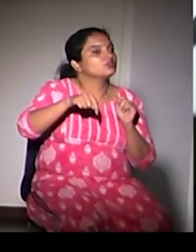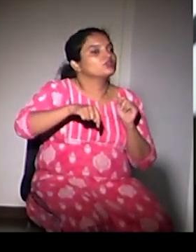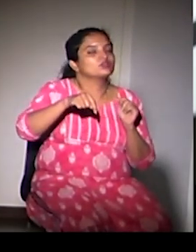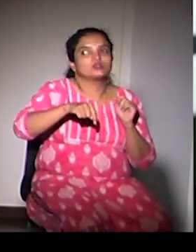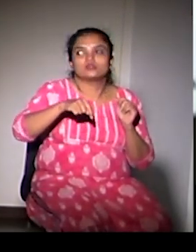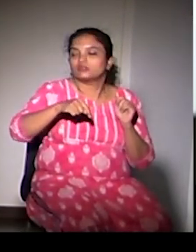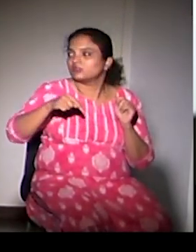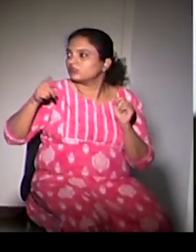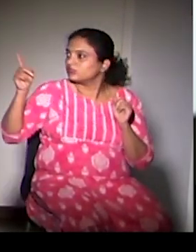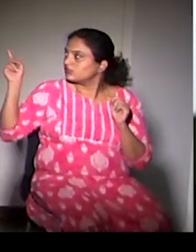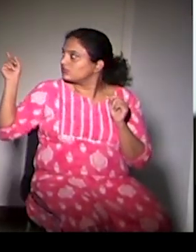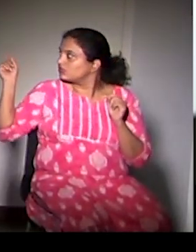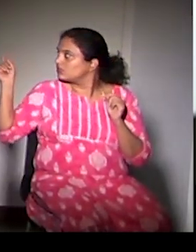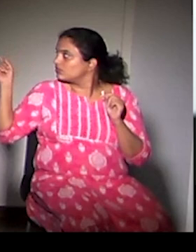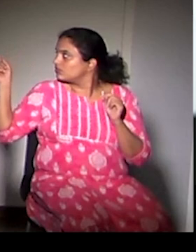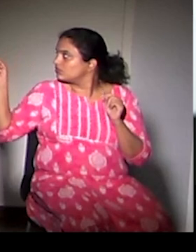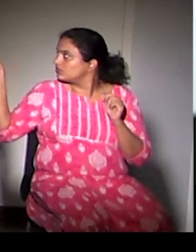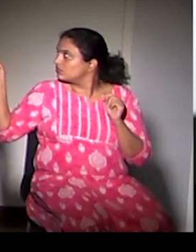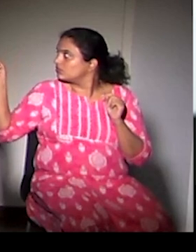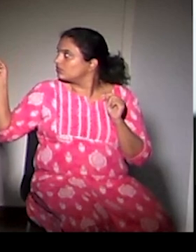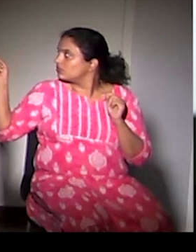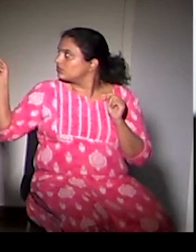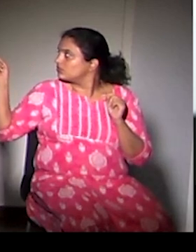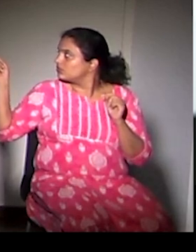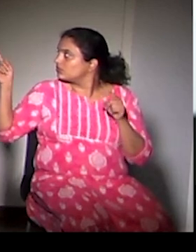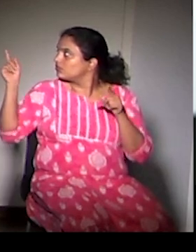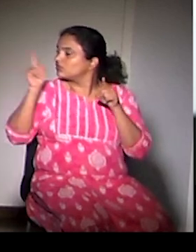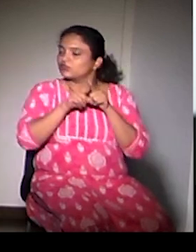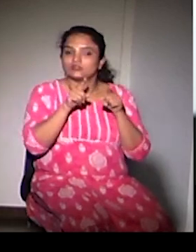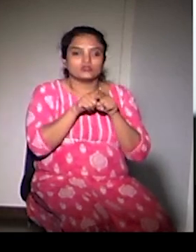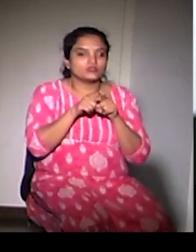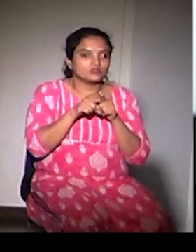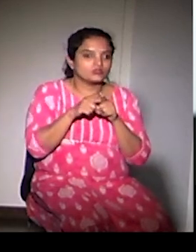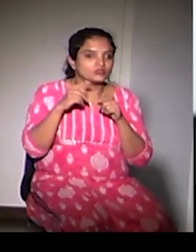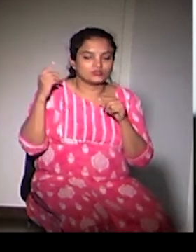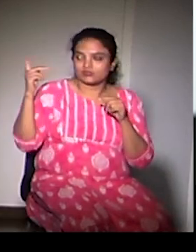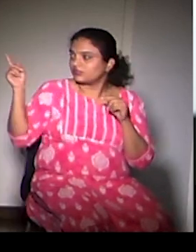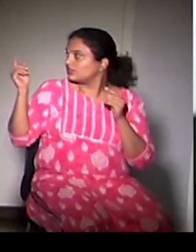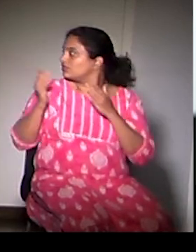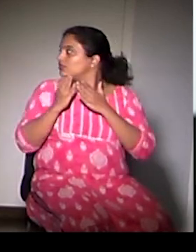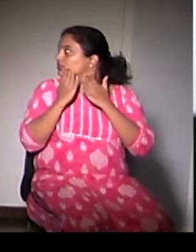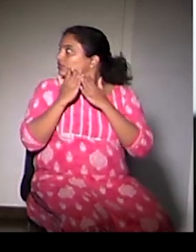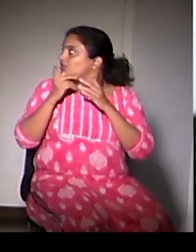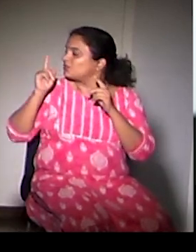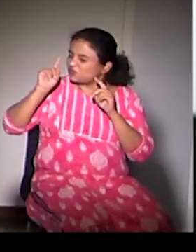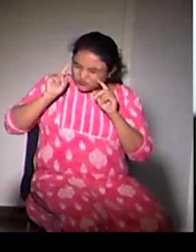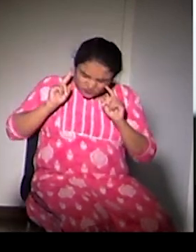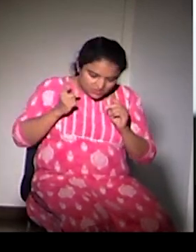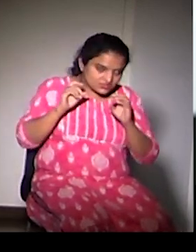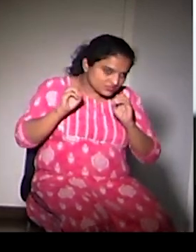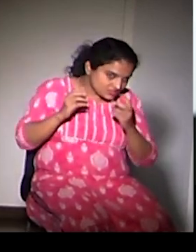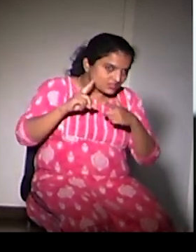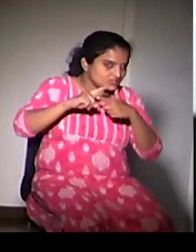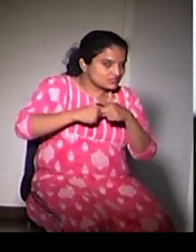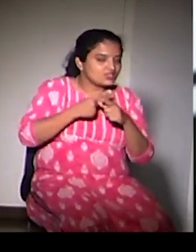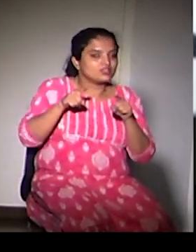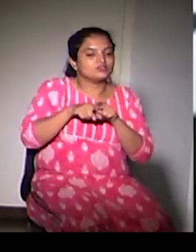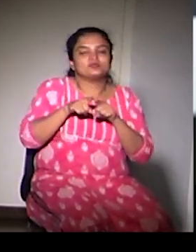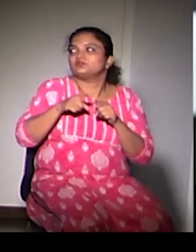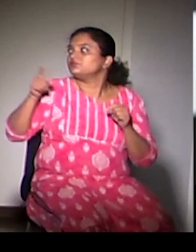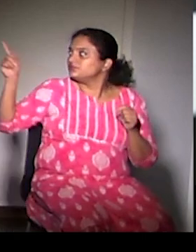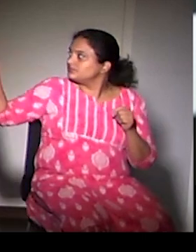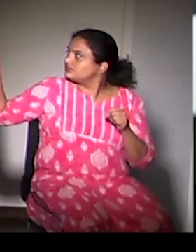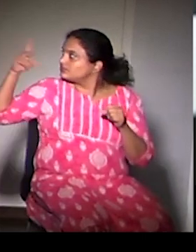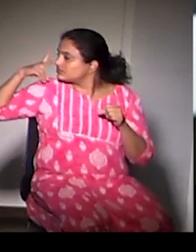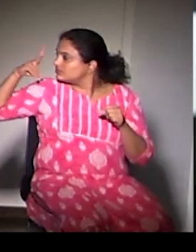and this is the other detail of the other niche as it was with the earlier tiles. Again, totally